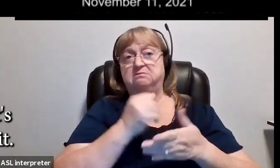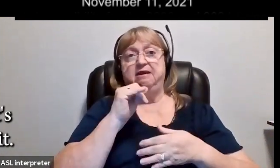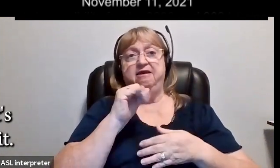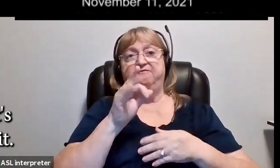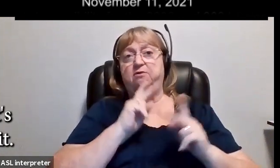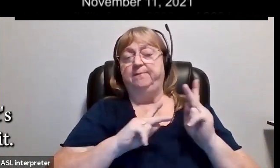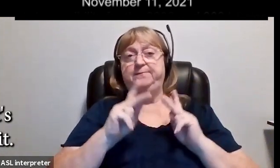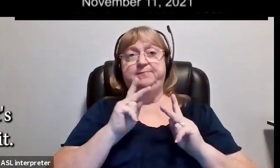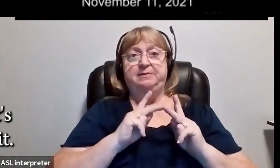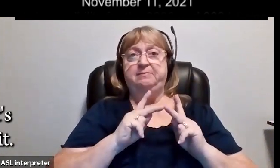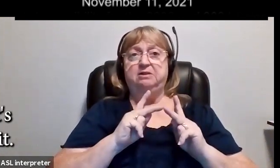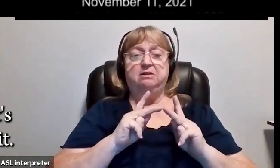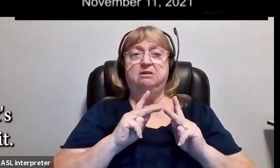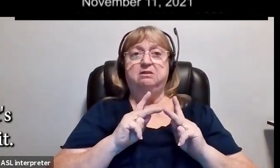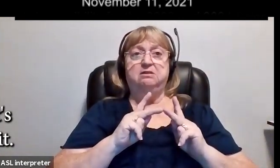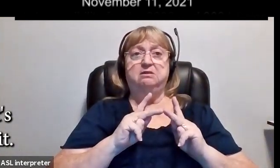are